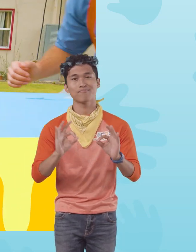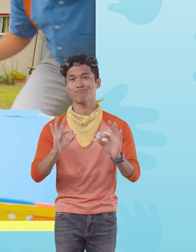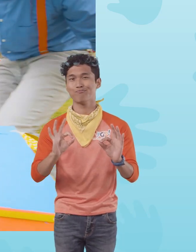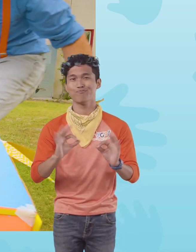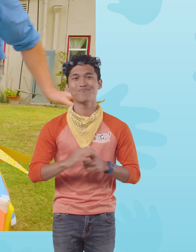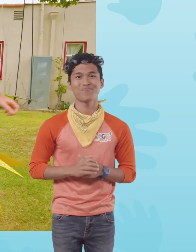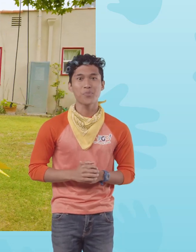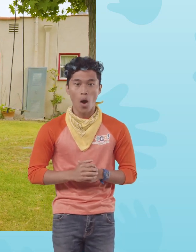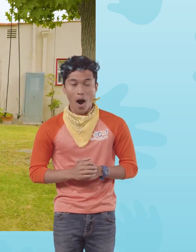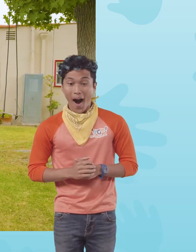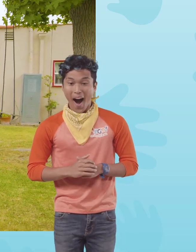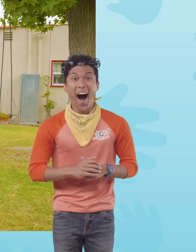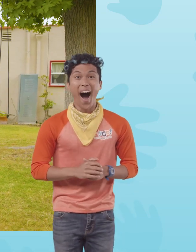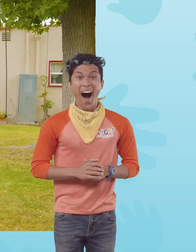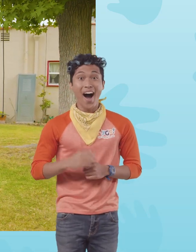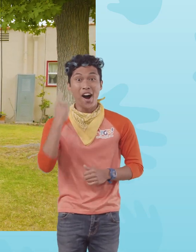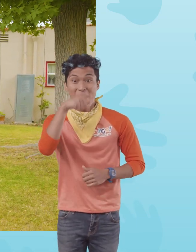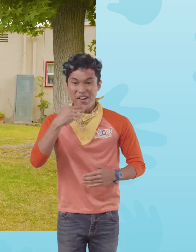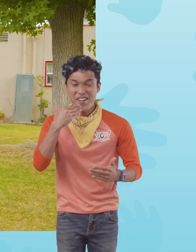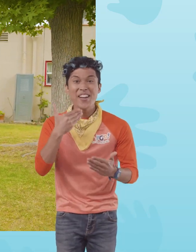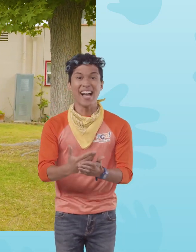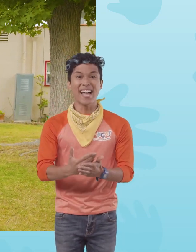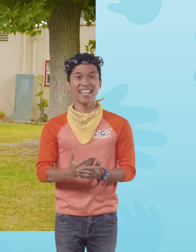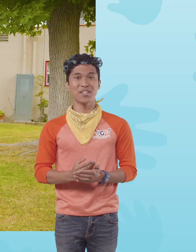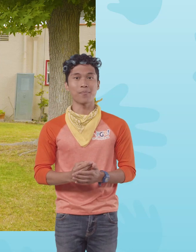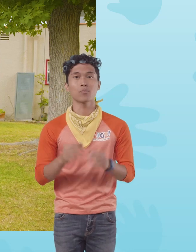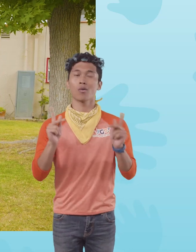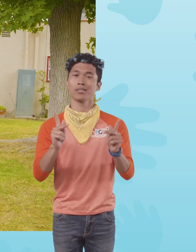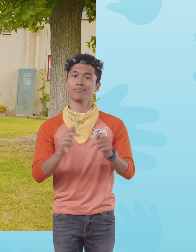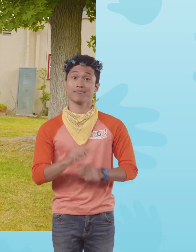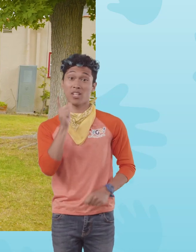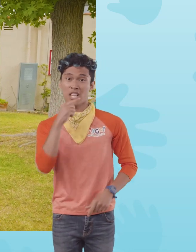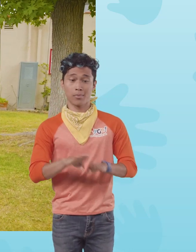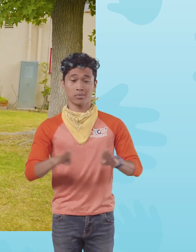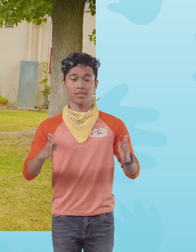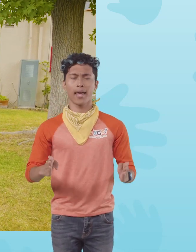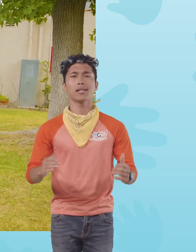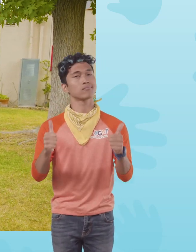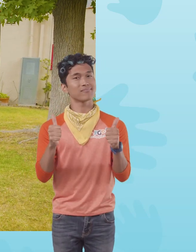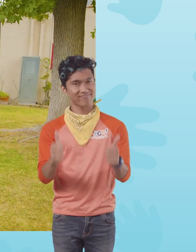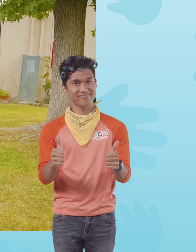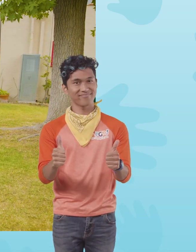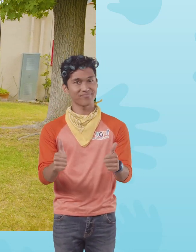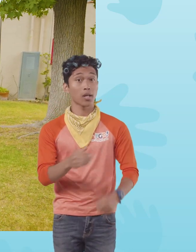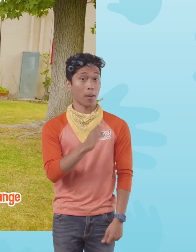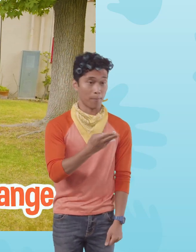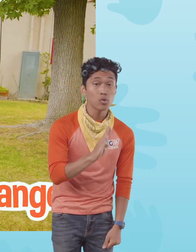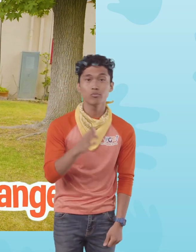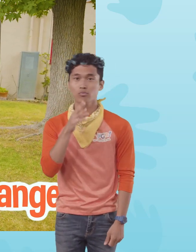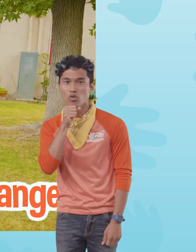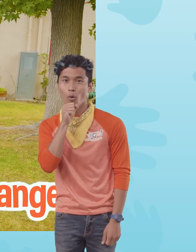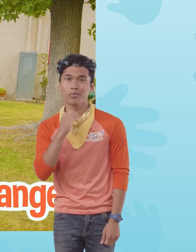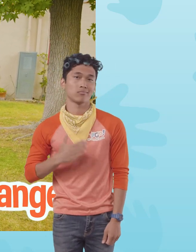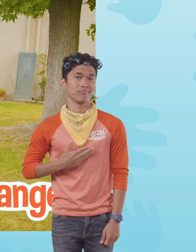there? Whoa, it looks so good. All right, we have our lemonade stand, blue and